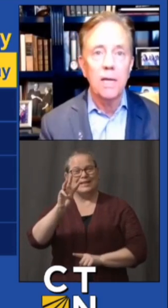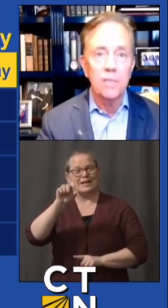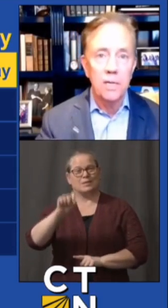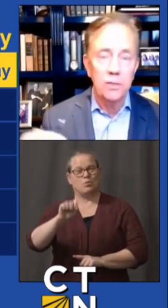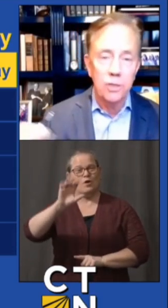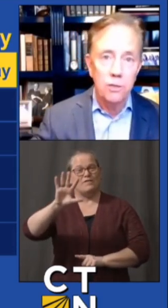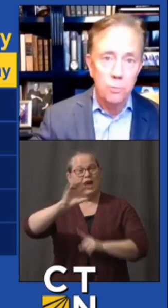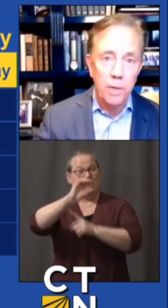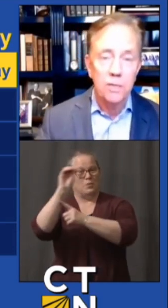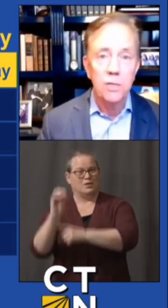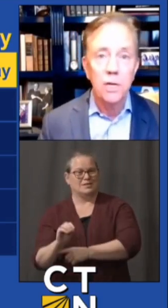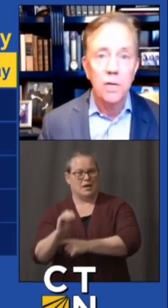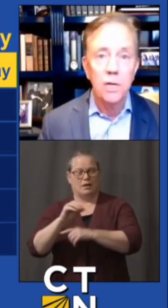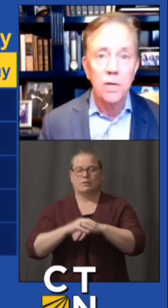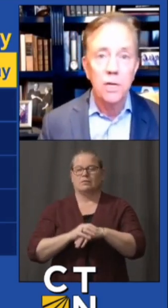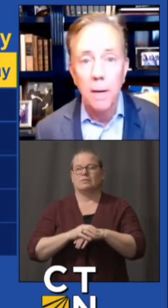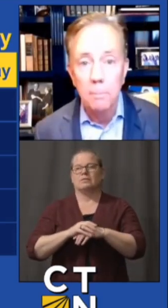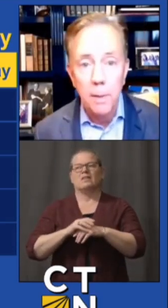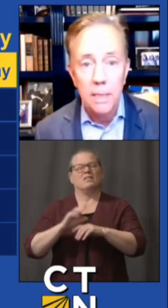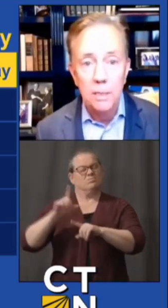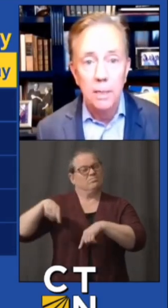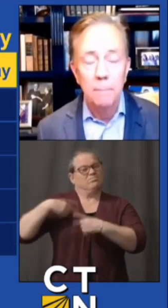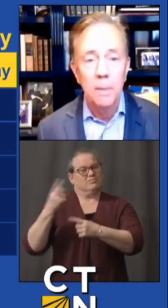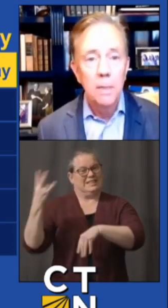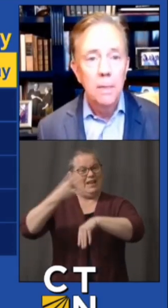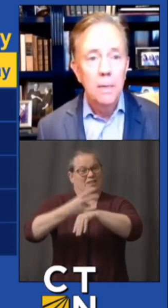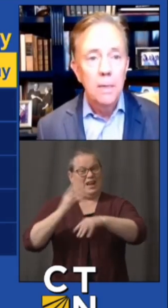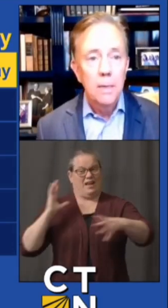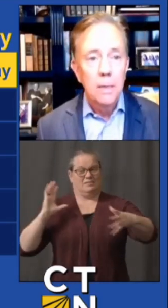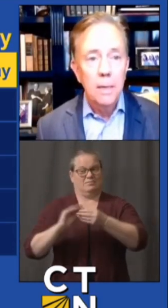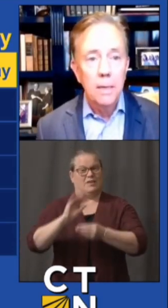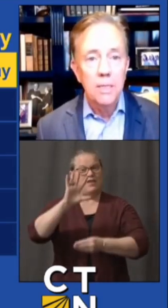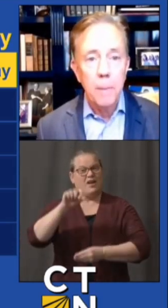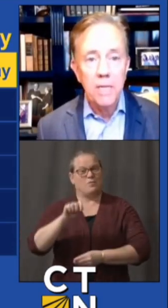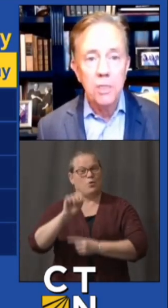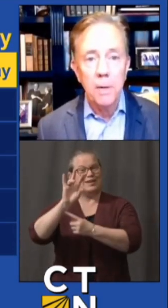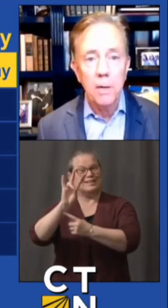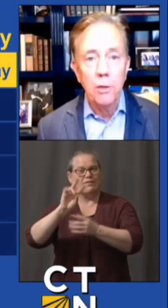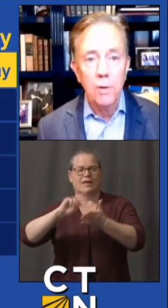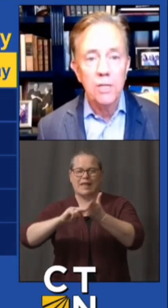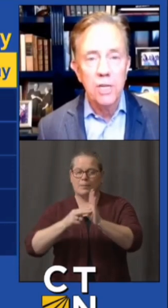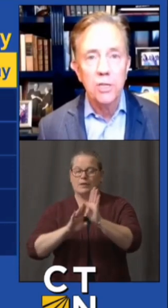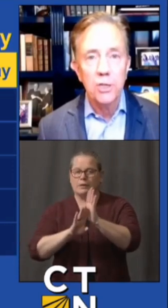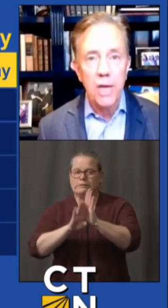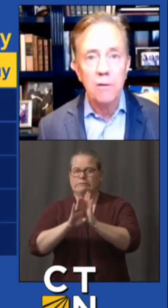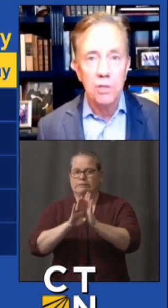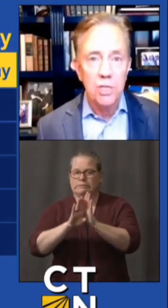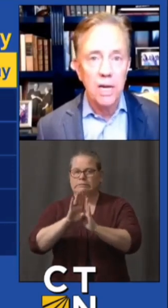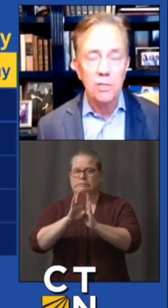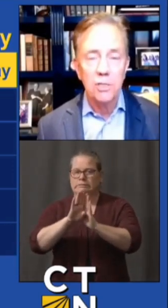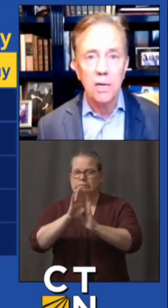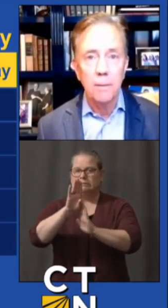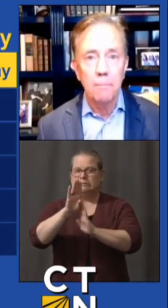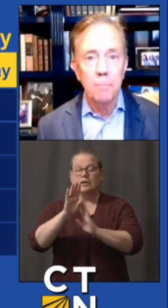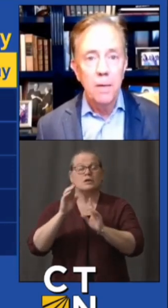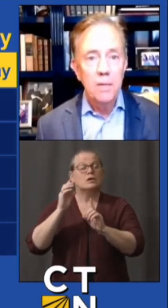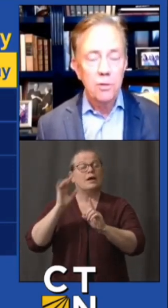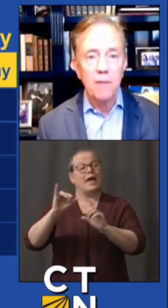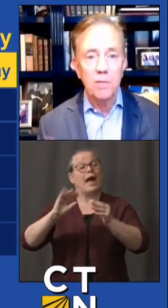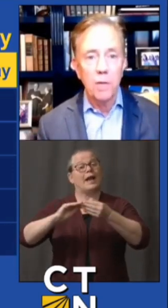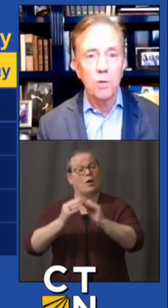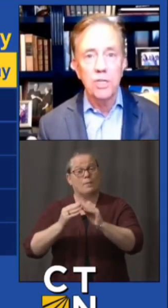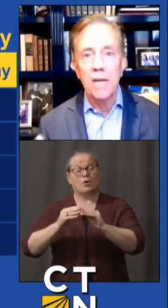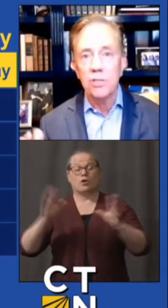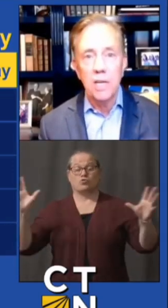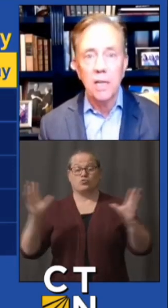What that tells you is we continue to creep up. And it's based upon 36,000 tests. So